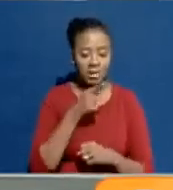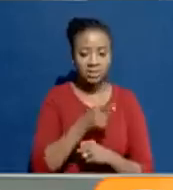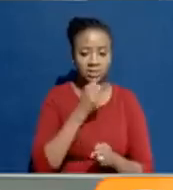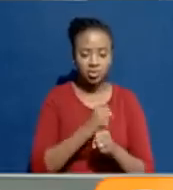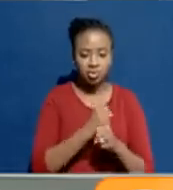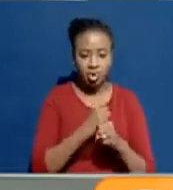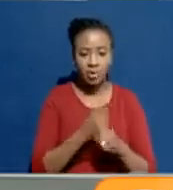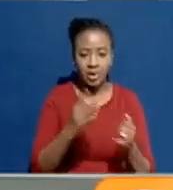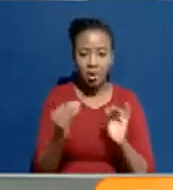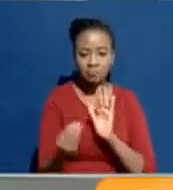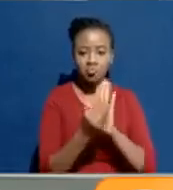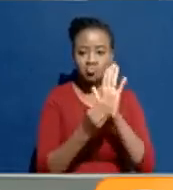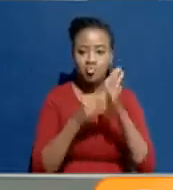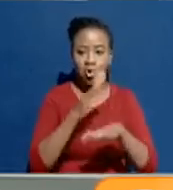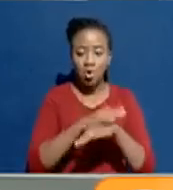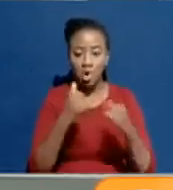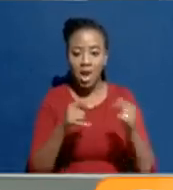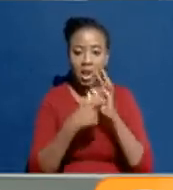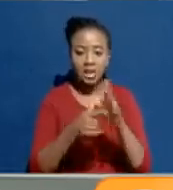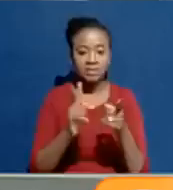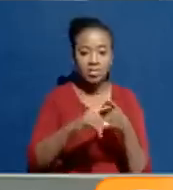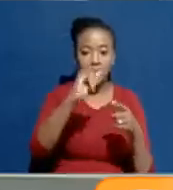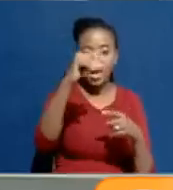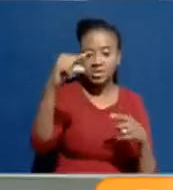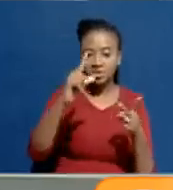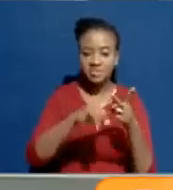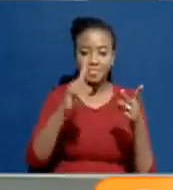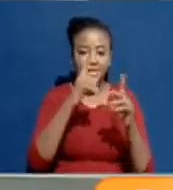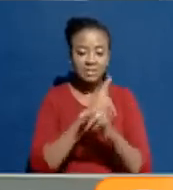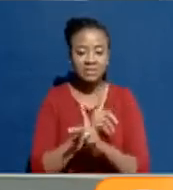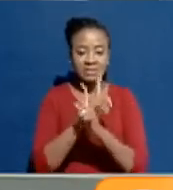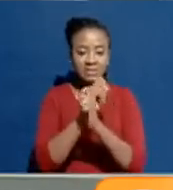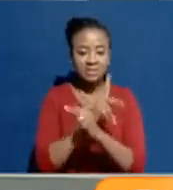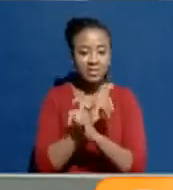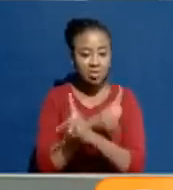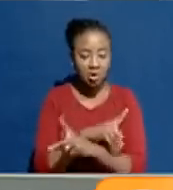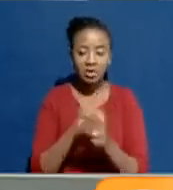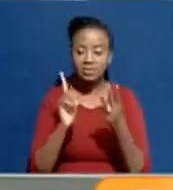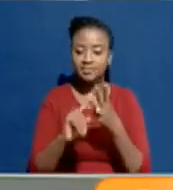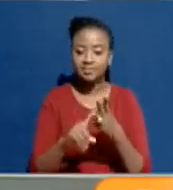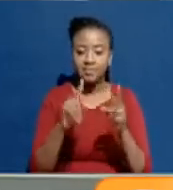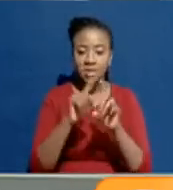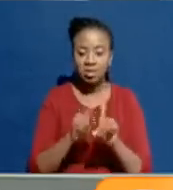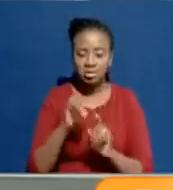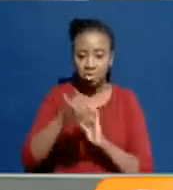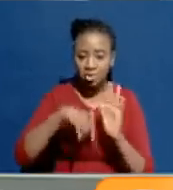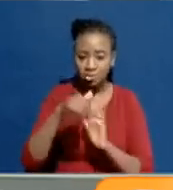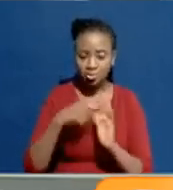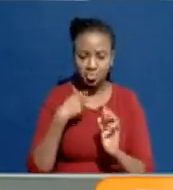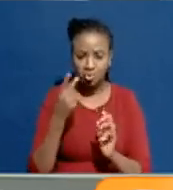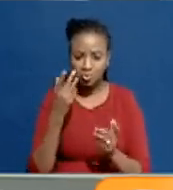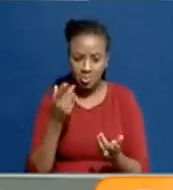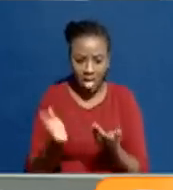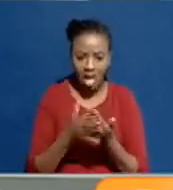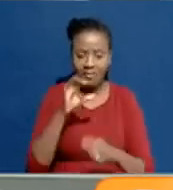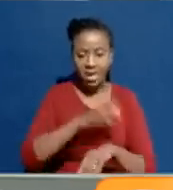to their social media platforms such as Instagram, TikTok, and YouTube to monetize their work. This